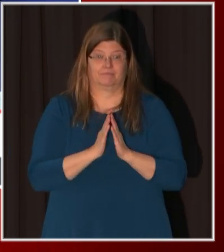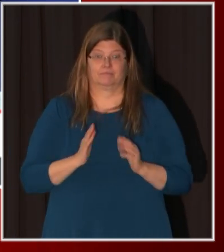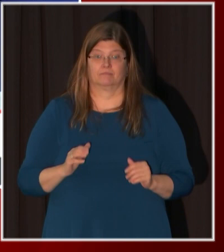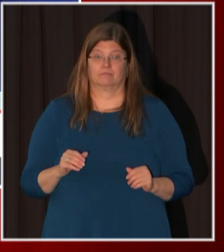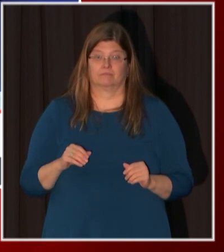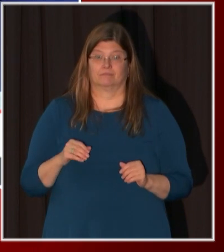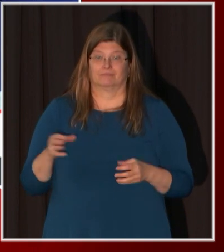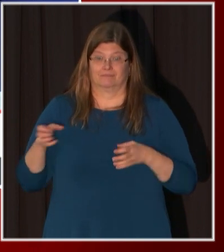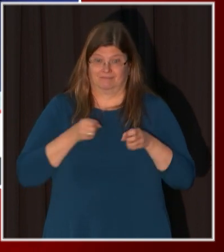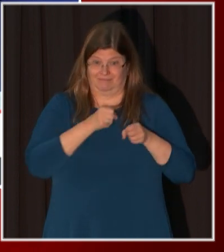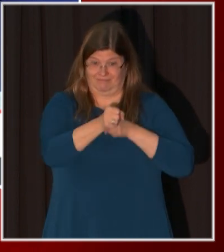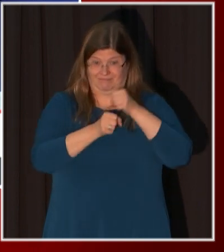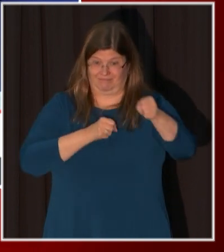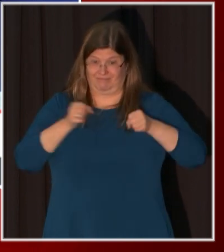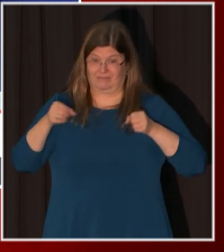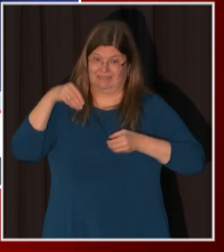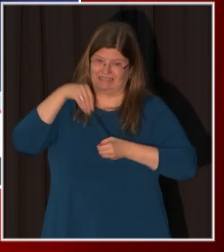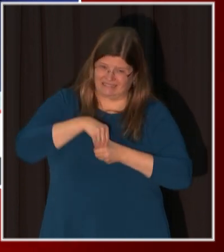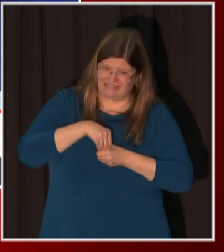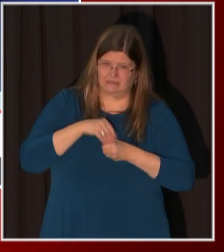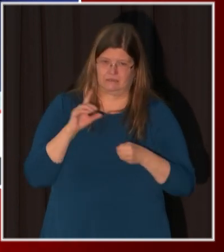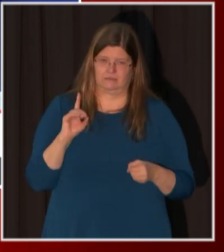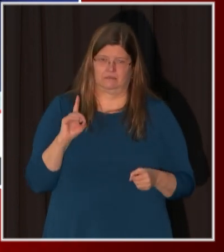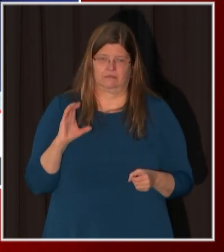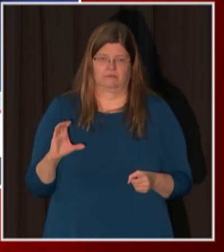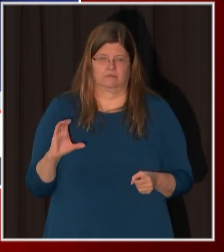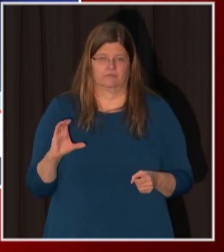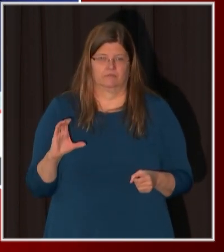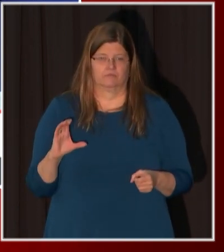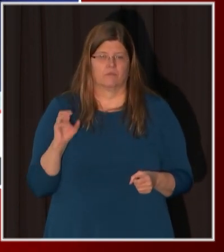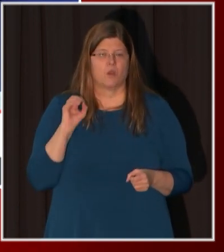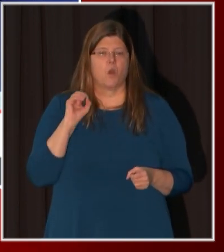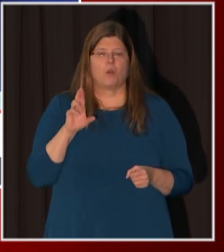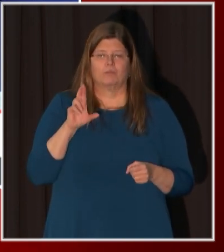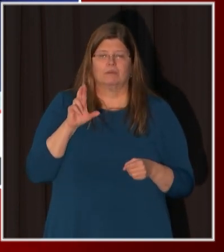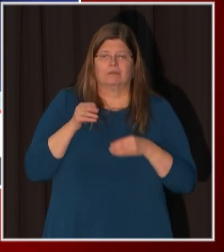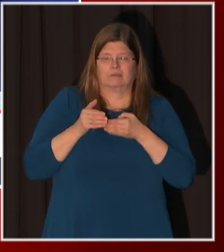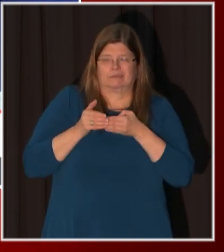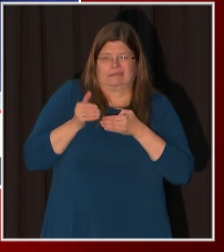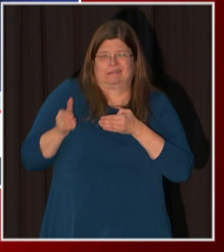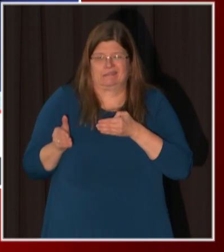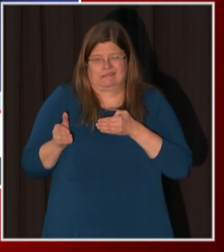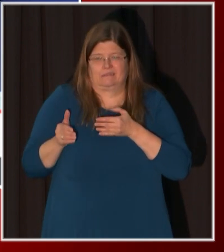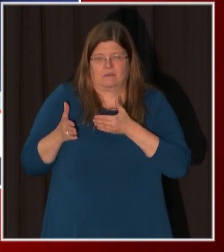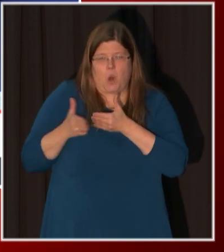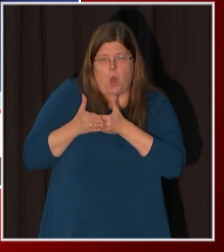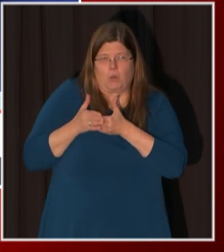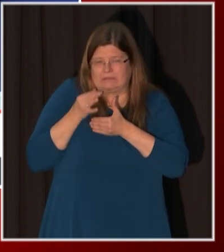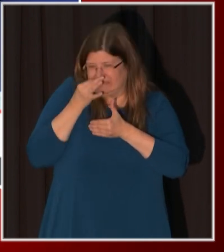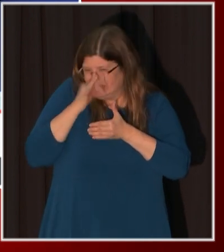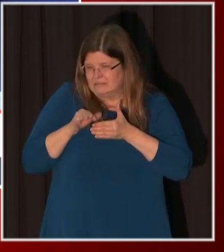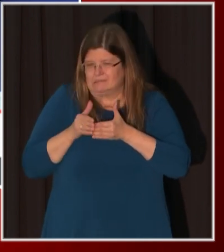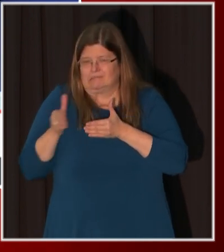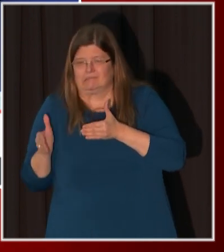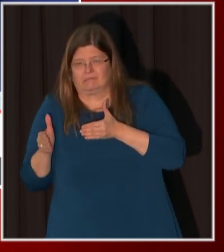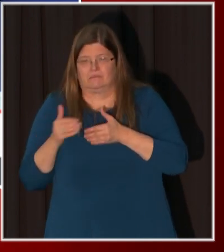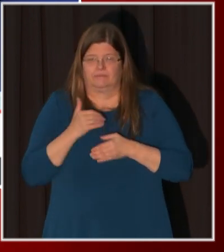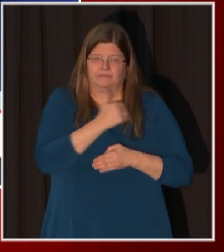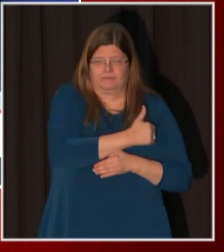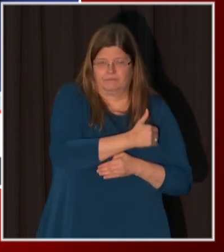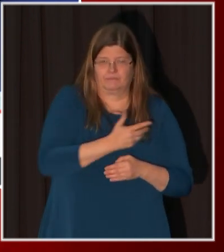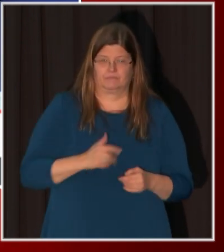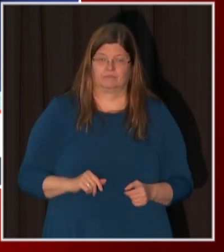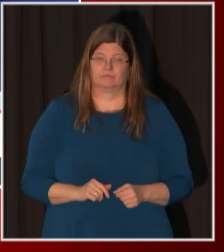district or as close to the district as possible. Yes. You and Governors Hogan and Northam have been